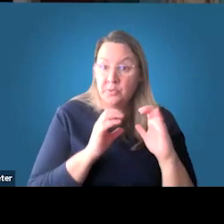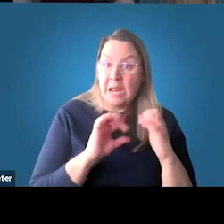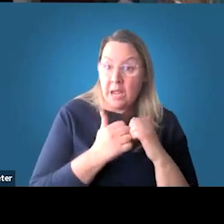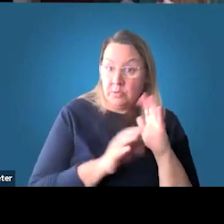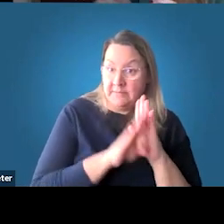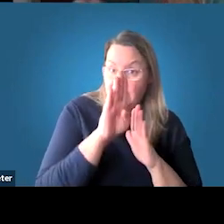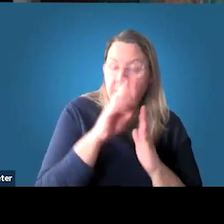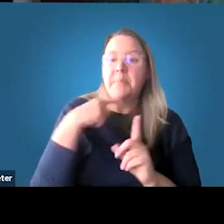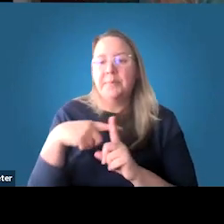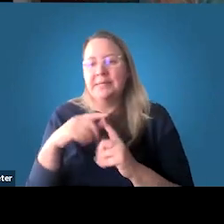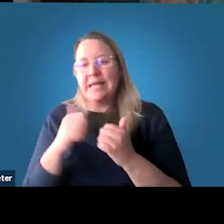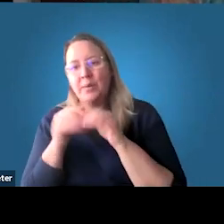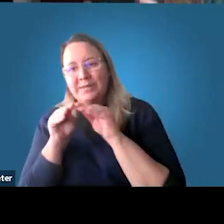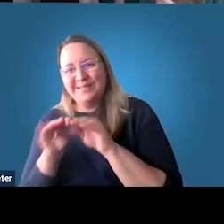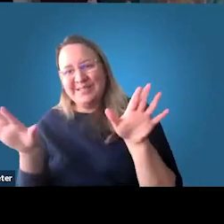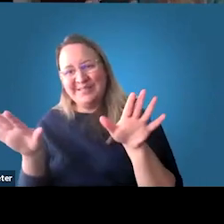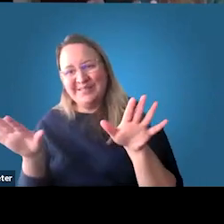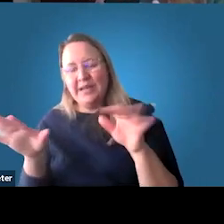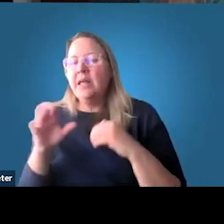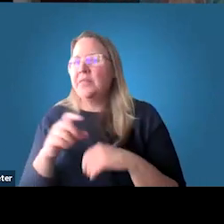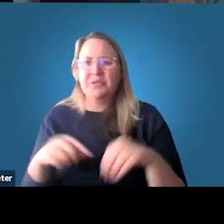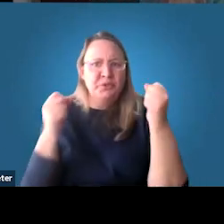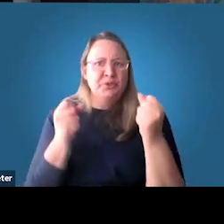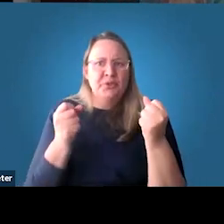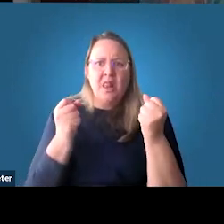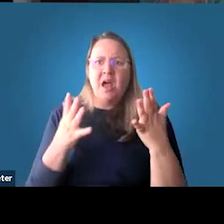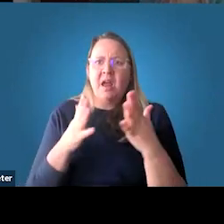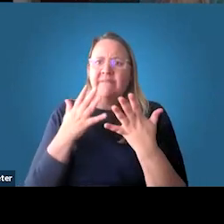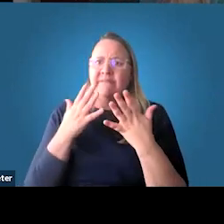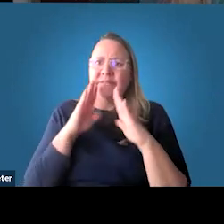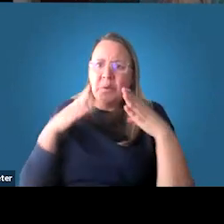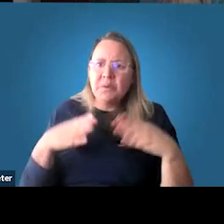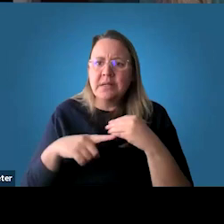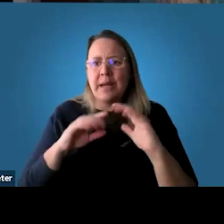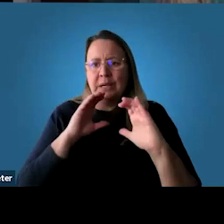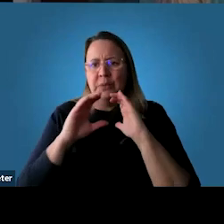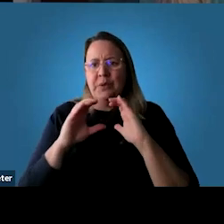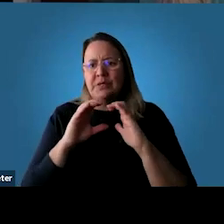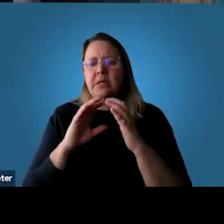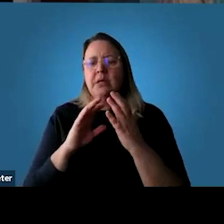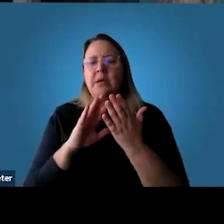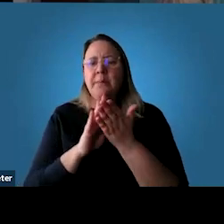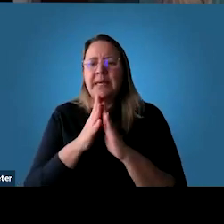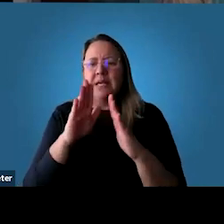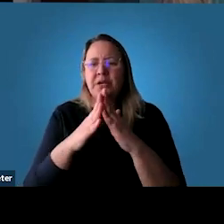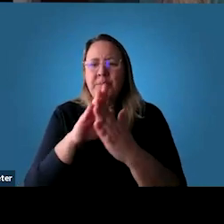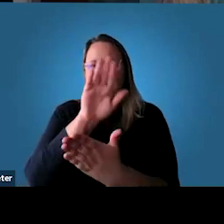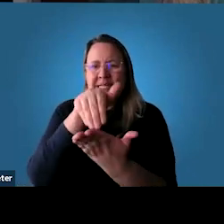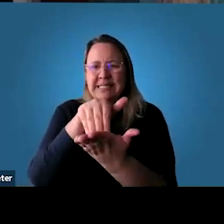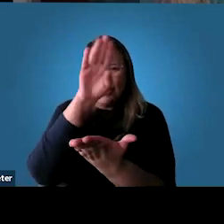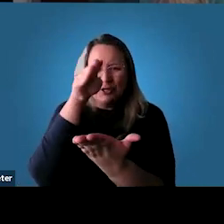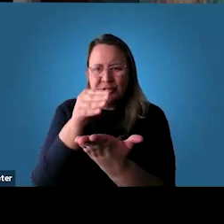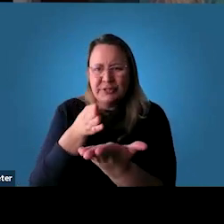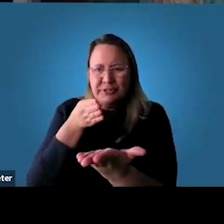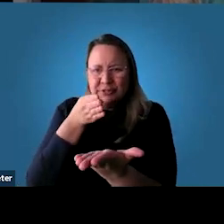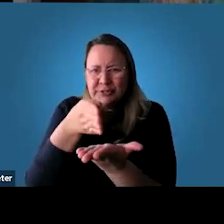developed and how they're distributed. There's so much more focus now on communications being community centered and even